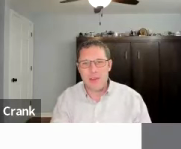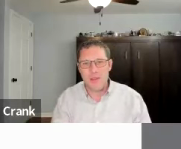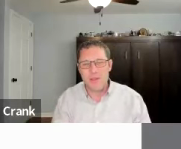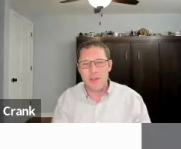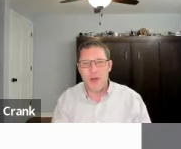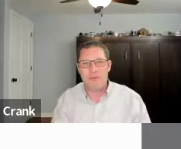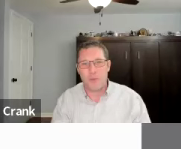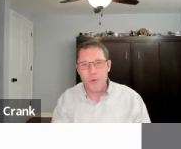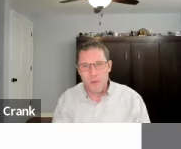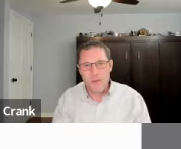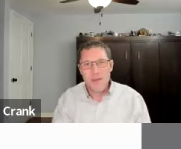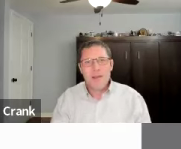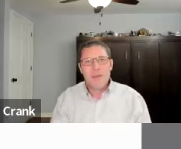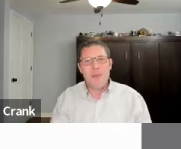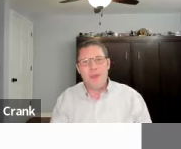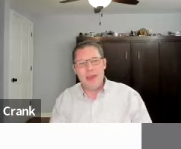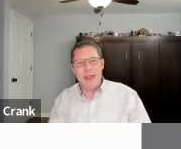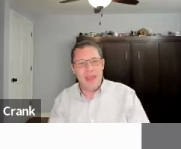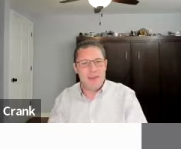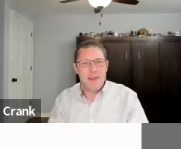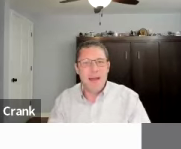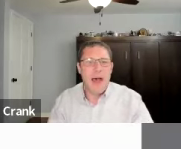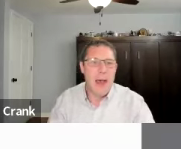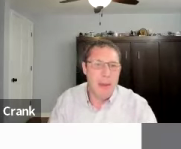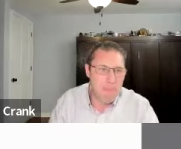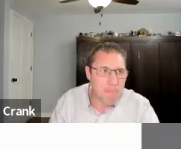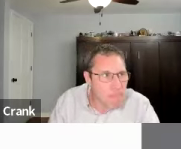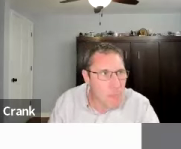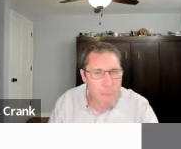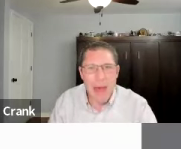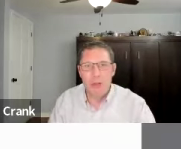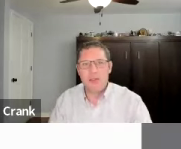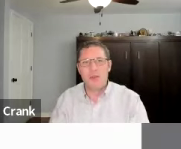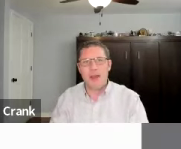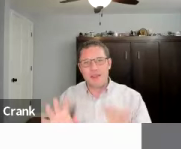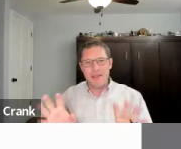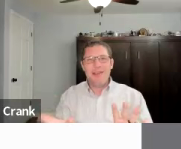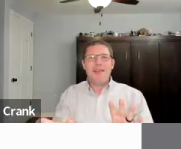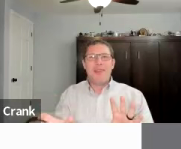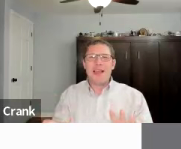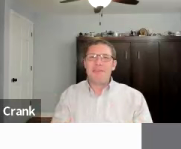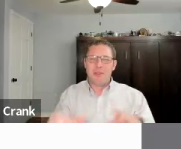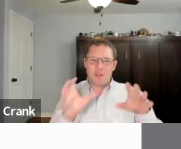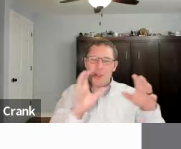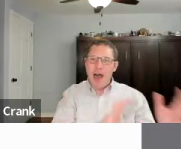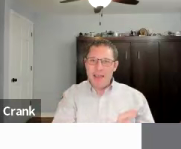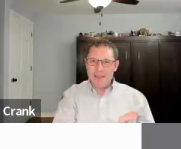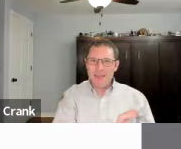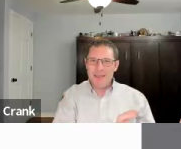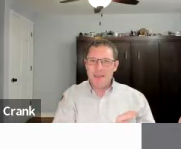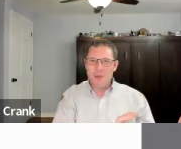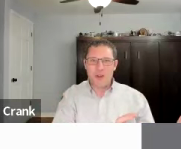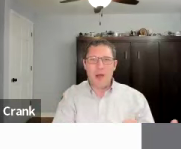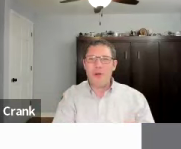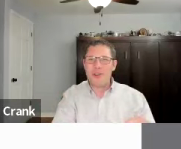the associations to draft rules that then get published. So I just think of there's